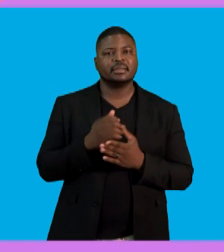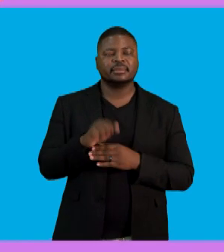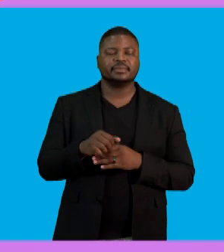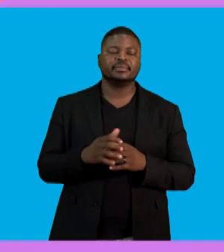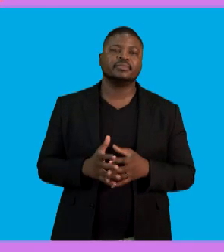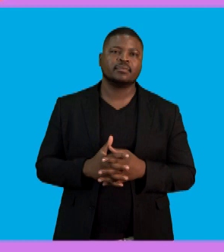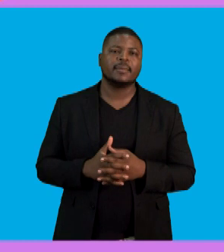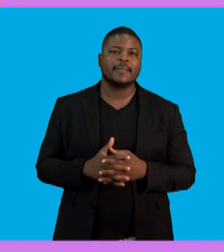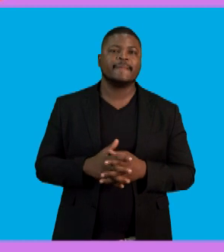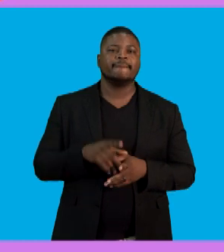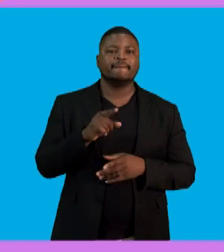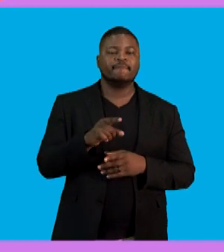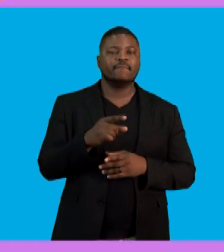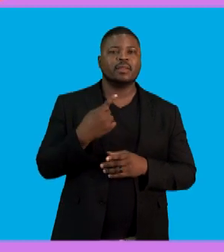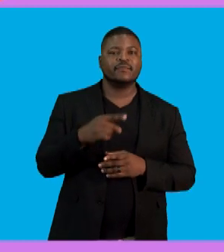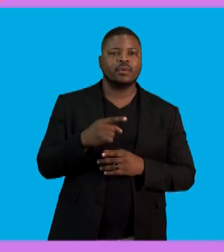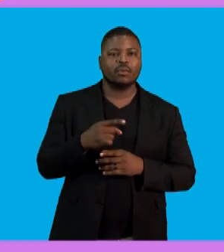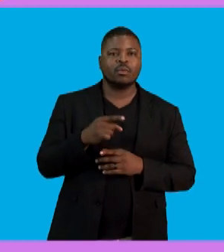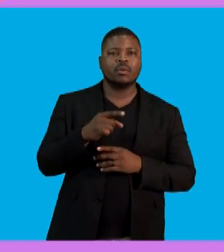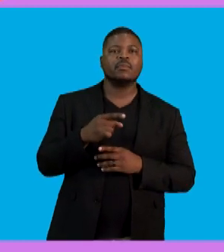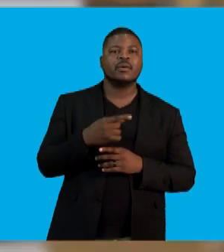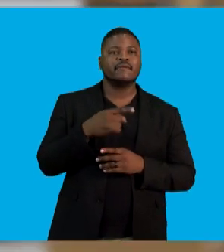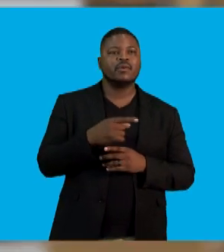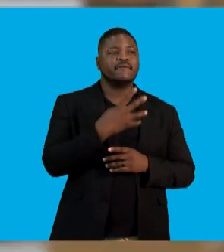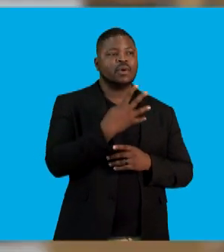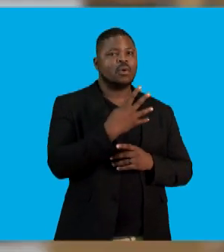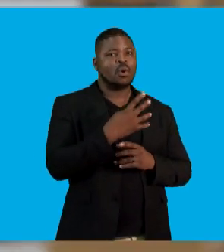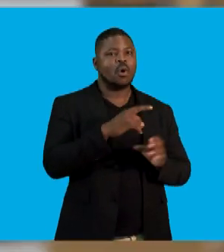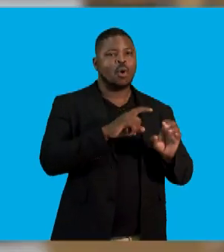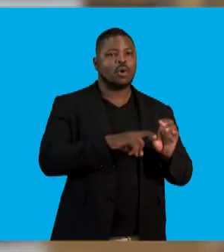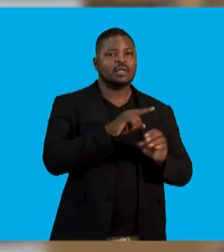1,000.0625 liters in 4 1/4 cups of milk.